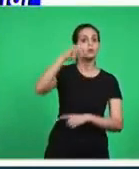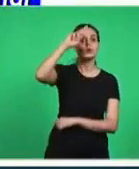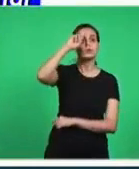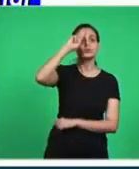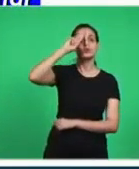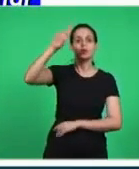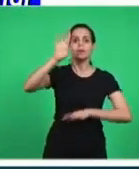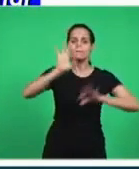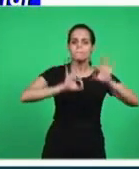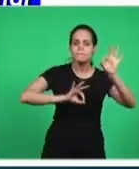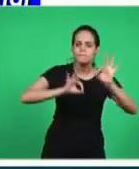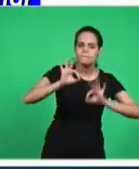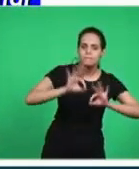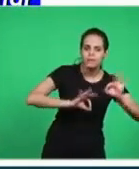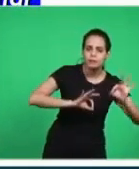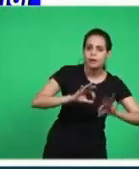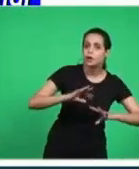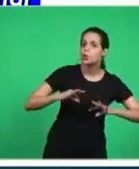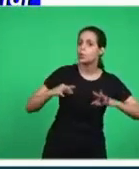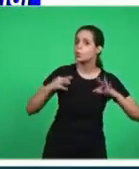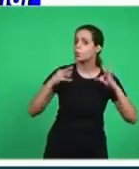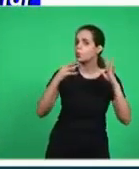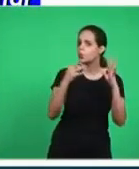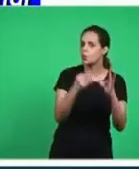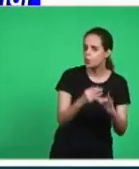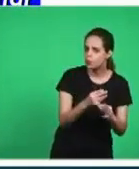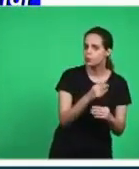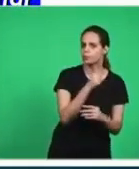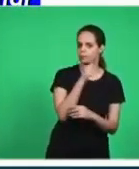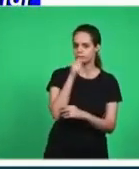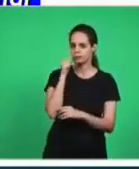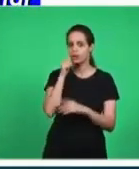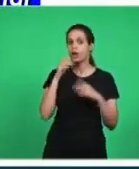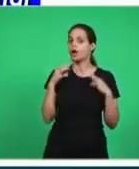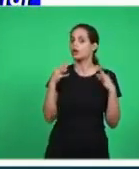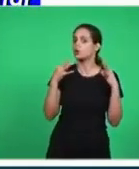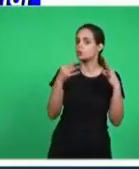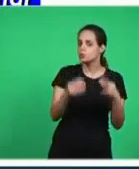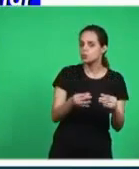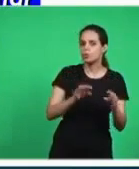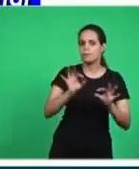"For the Lord has prepared a sacrifice." So going back to the text, and